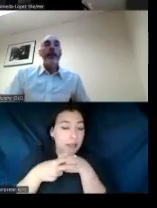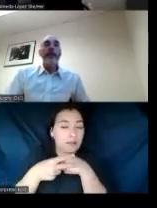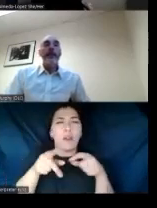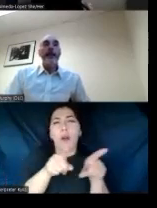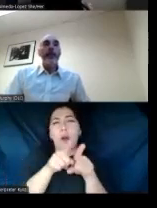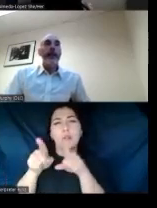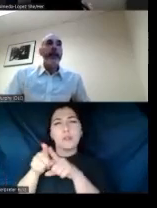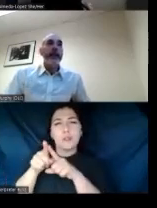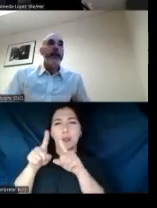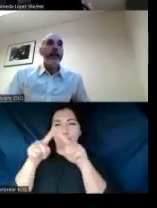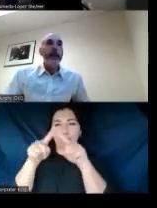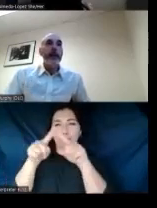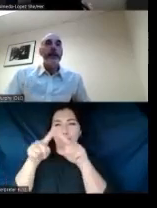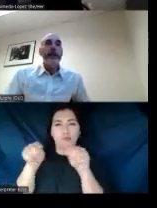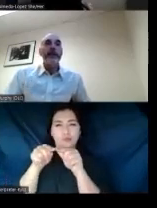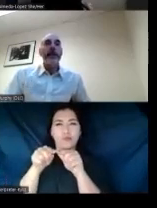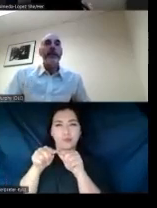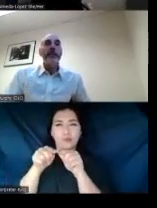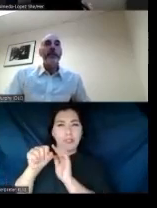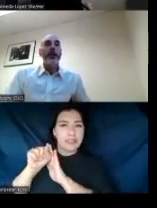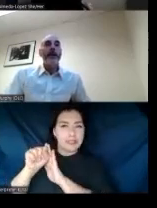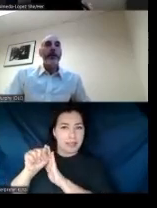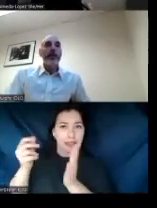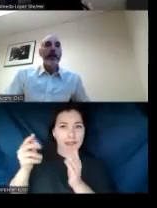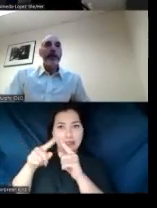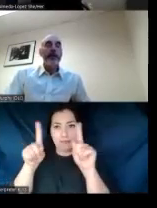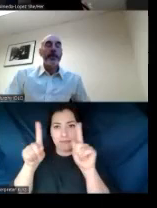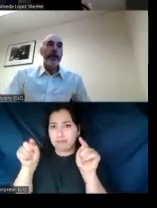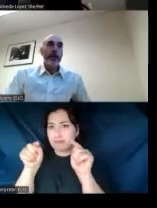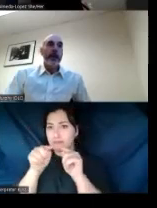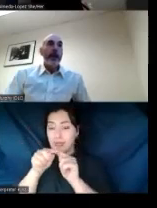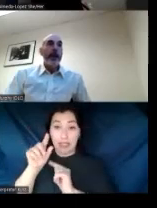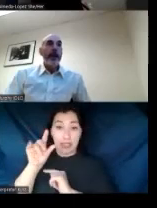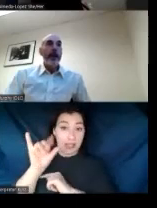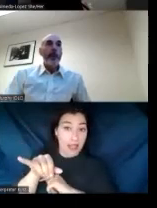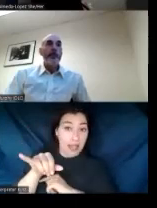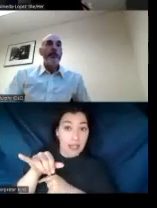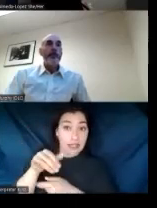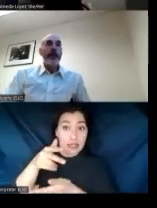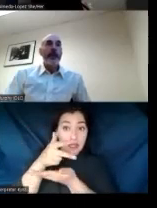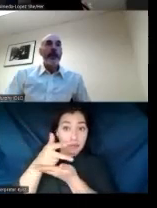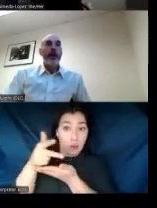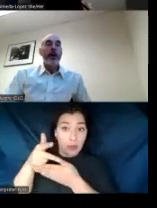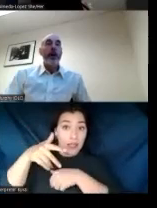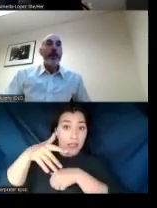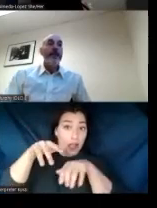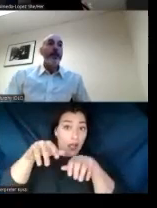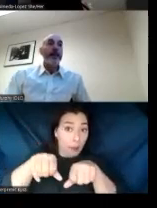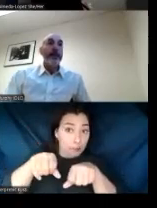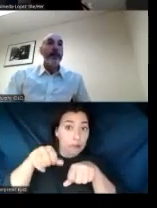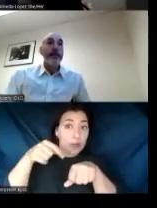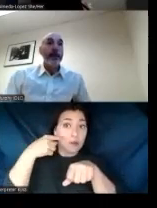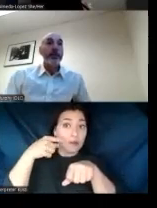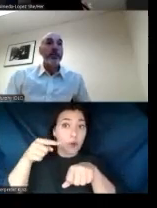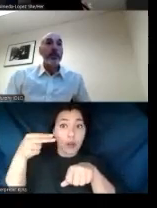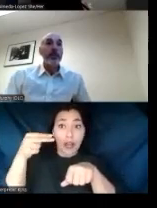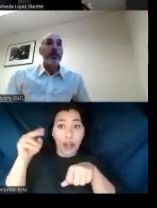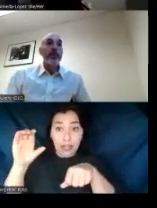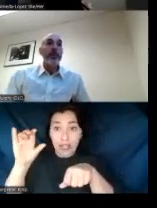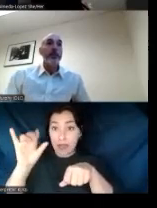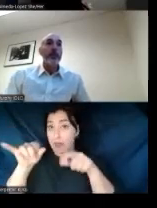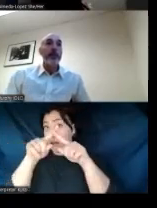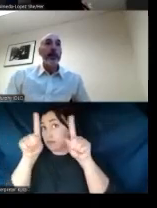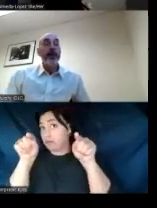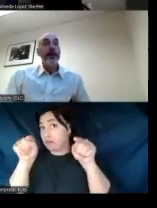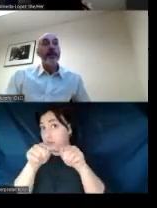Are the designated accessible parking spaces are they designated as such with